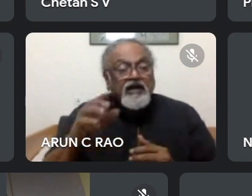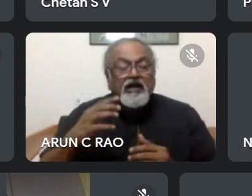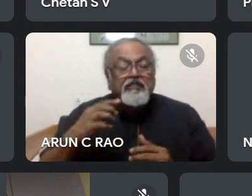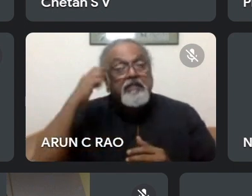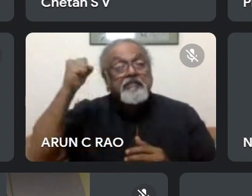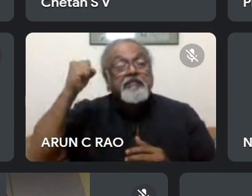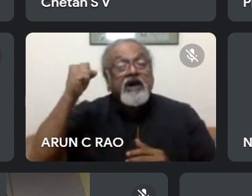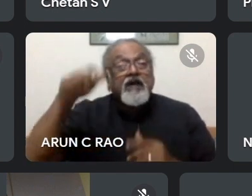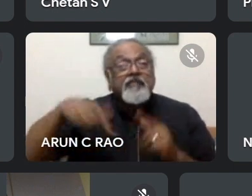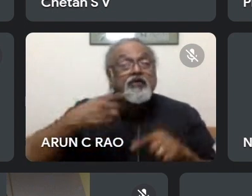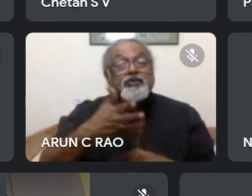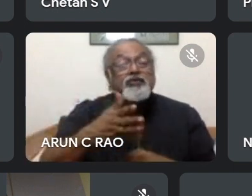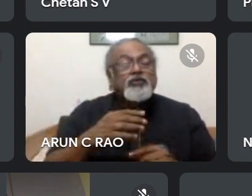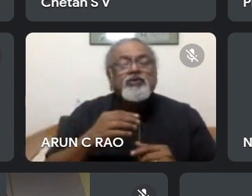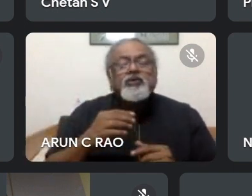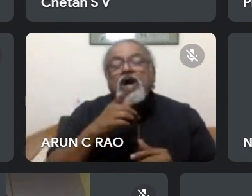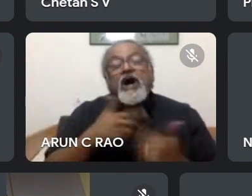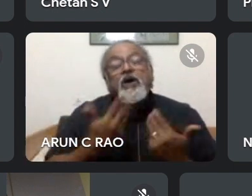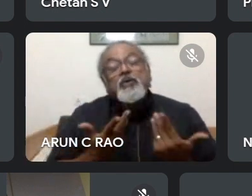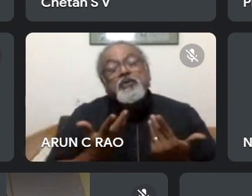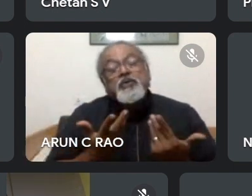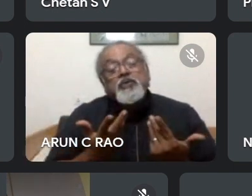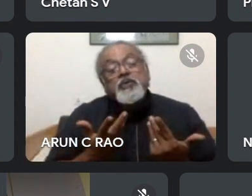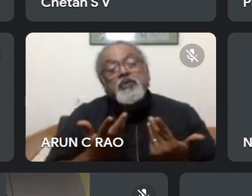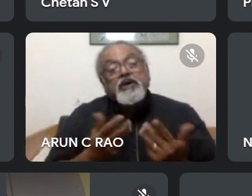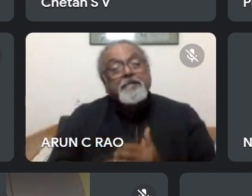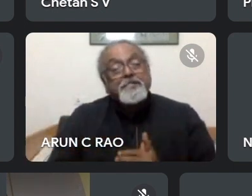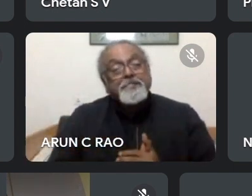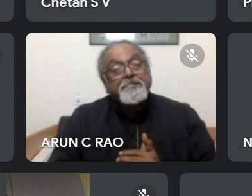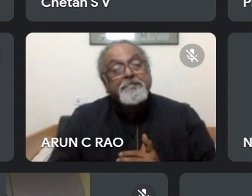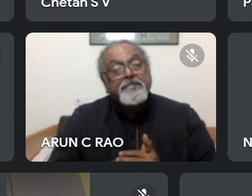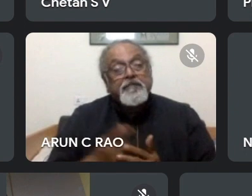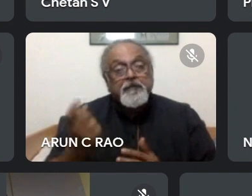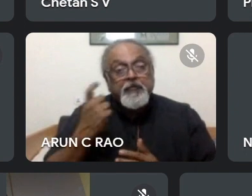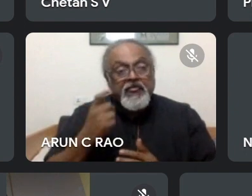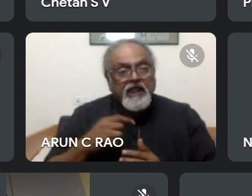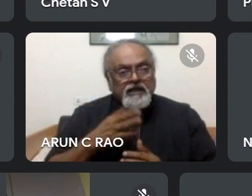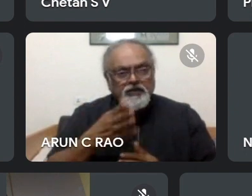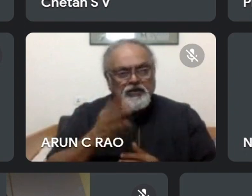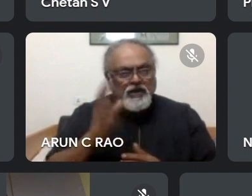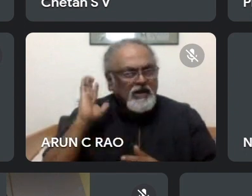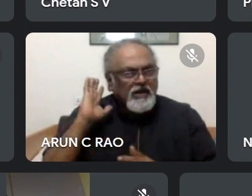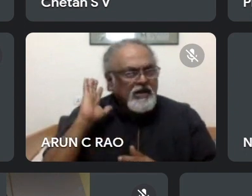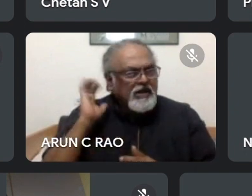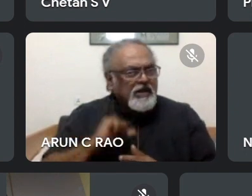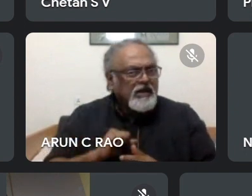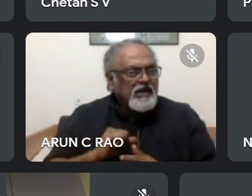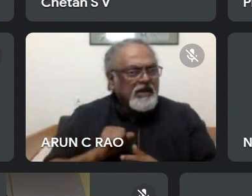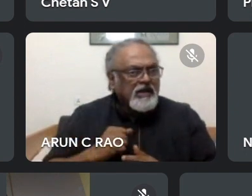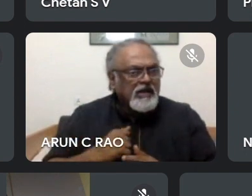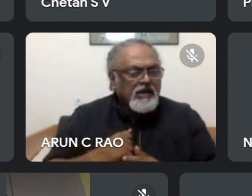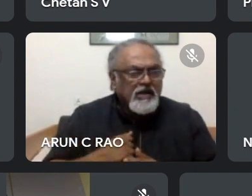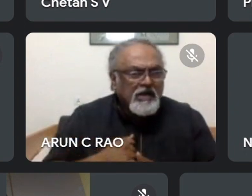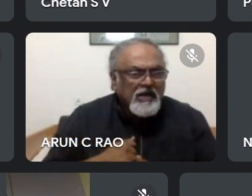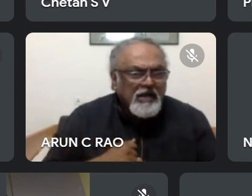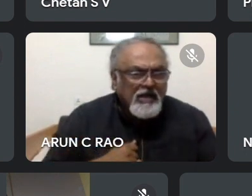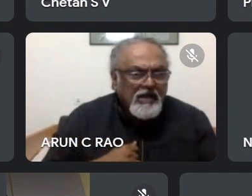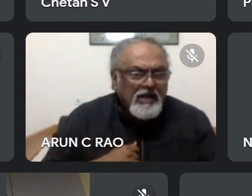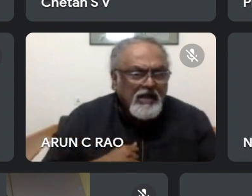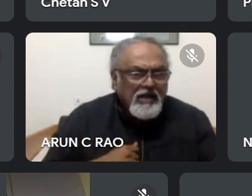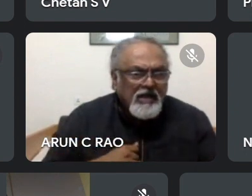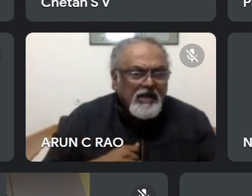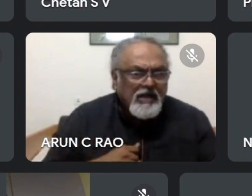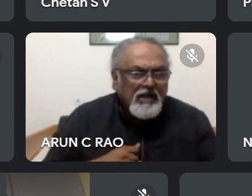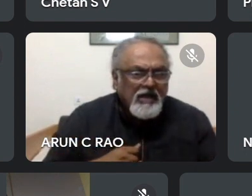And it was a very tough question for me to answer. Now, I don't know if you all heard about Maya Angelou. She's an